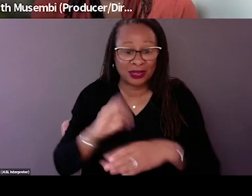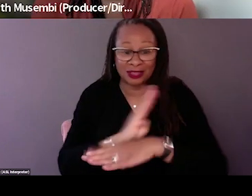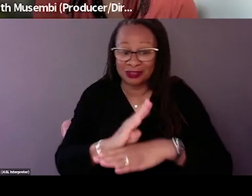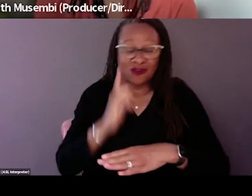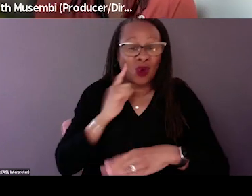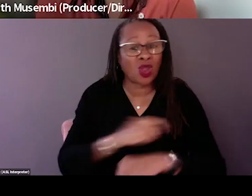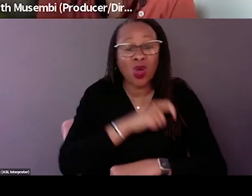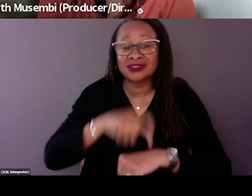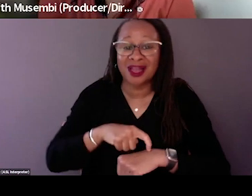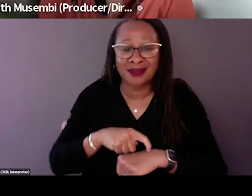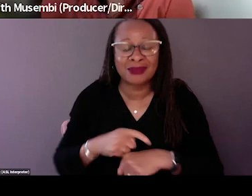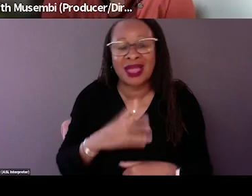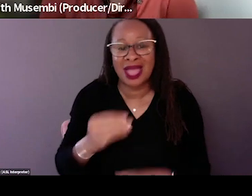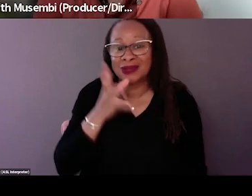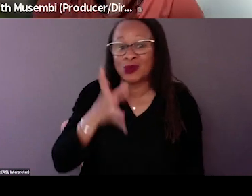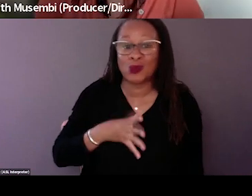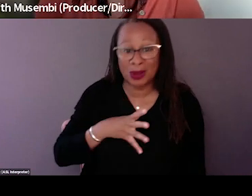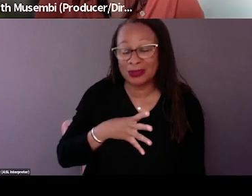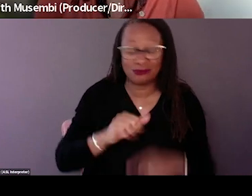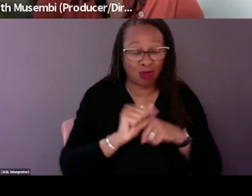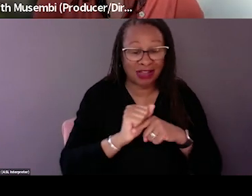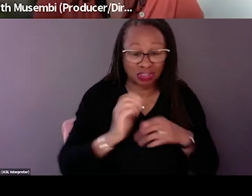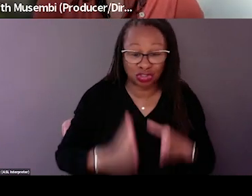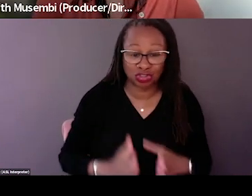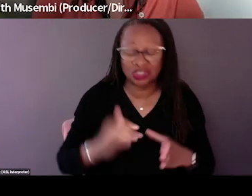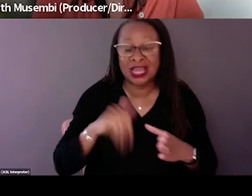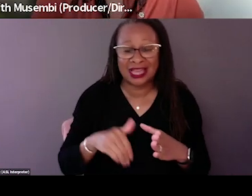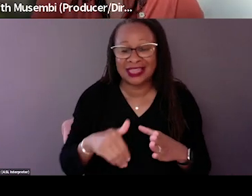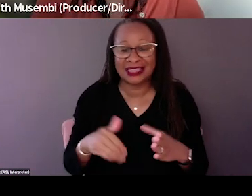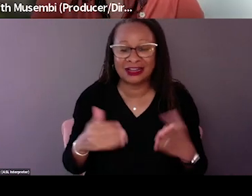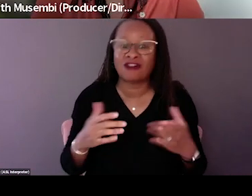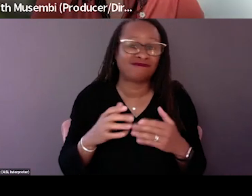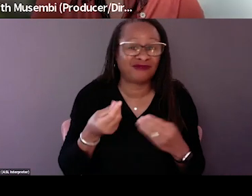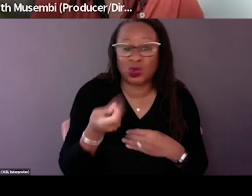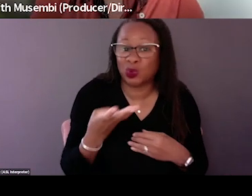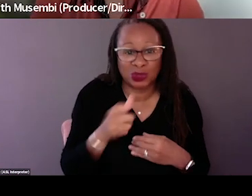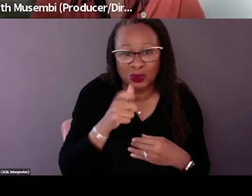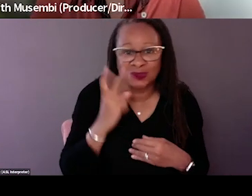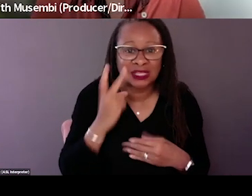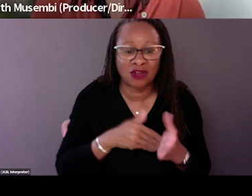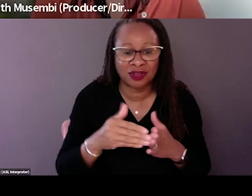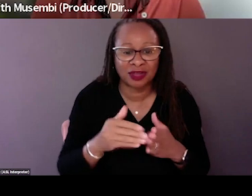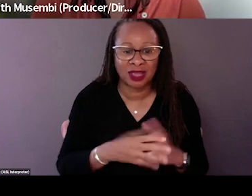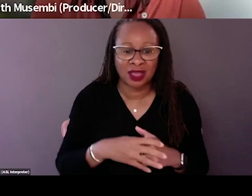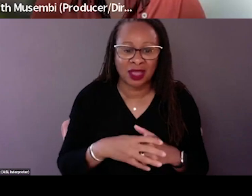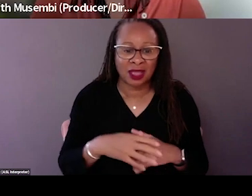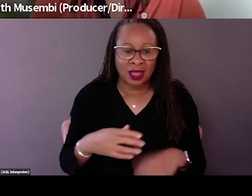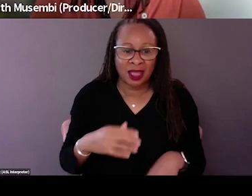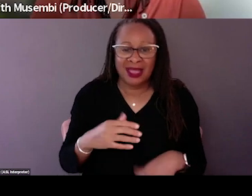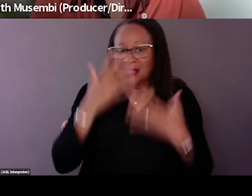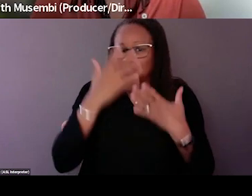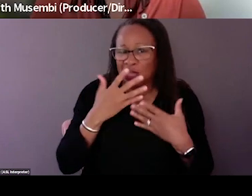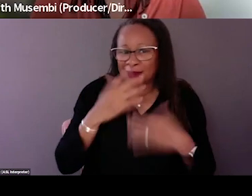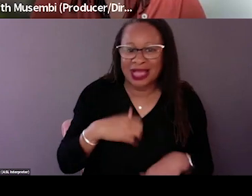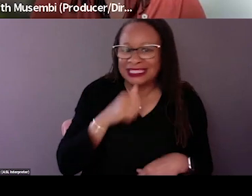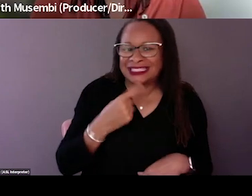and women practitioners in this are few and far between. Yeah, I've been working. I'm ashamed to say, I didn't say my